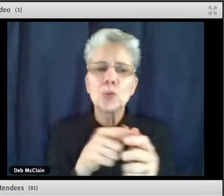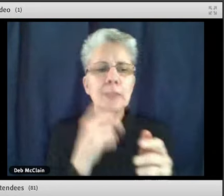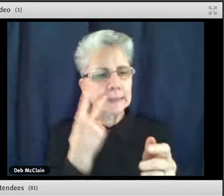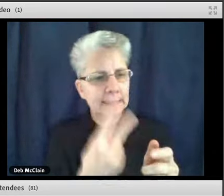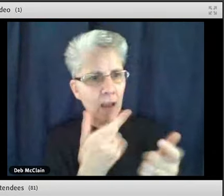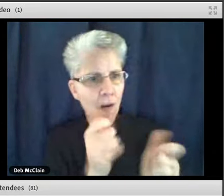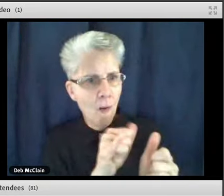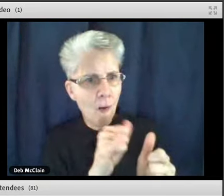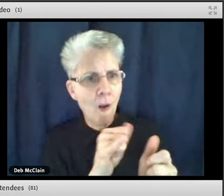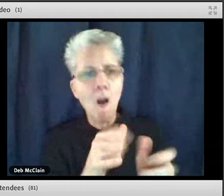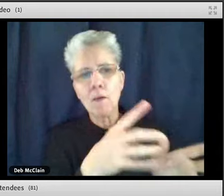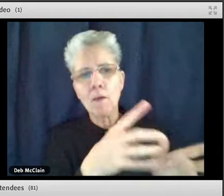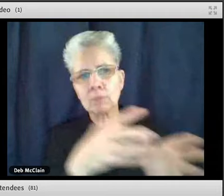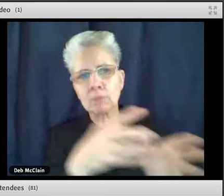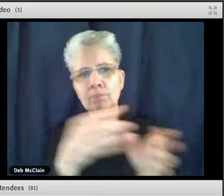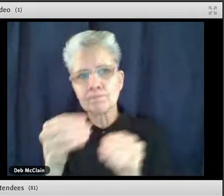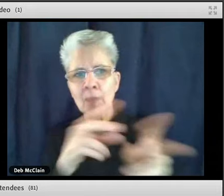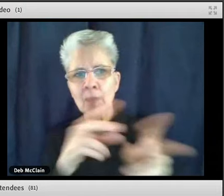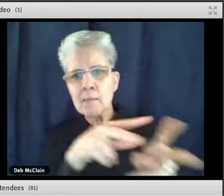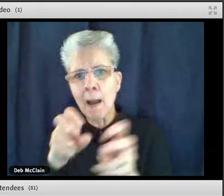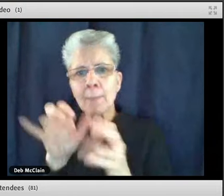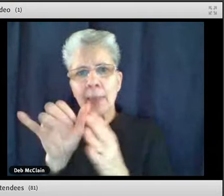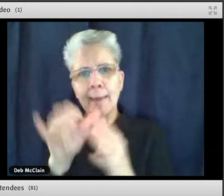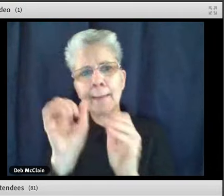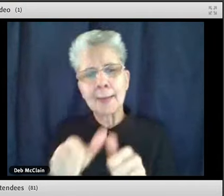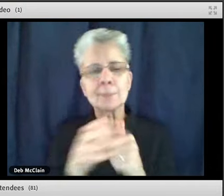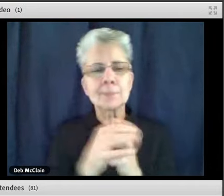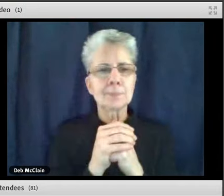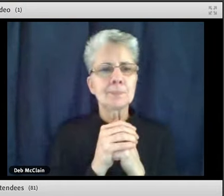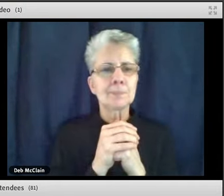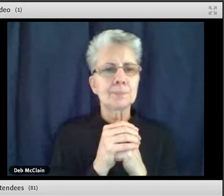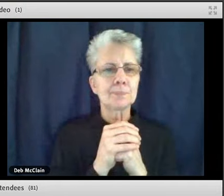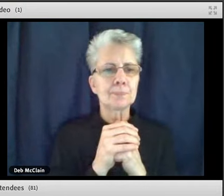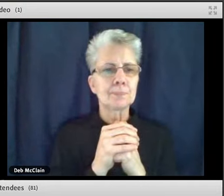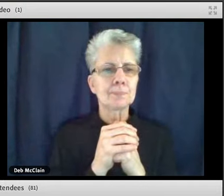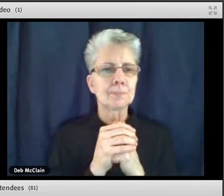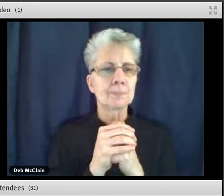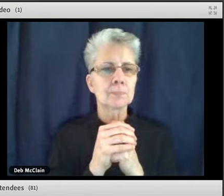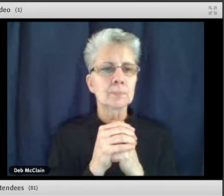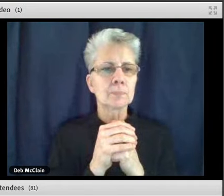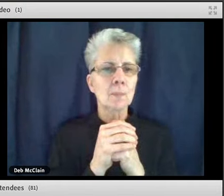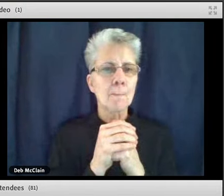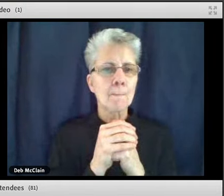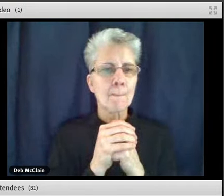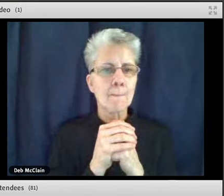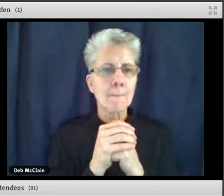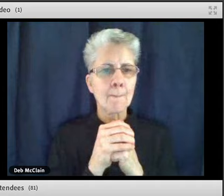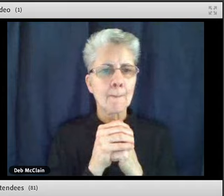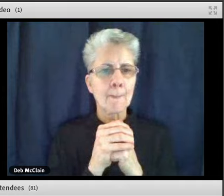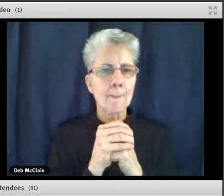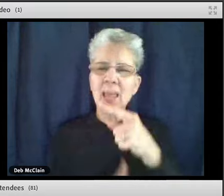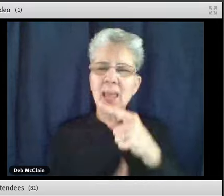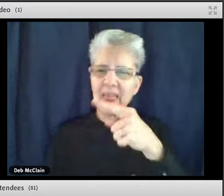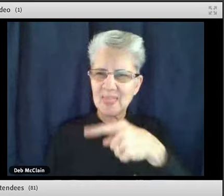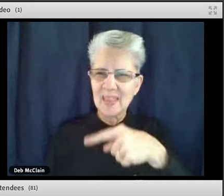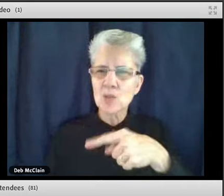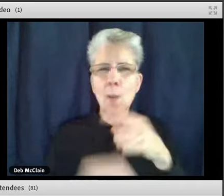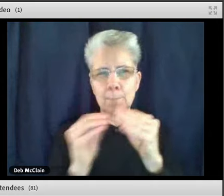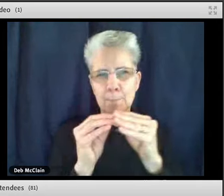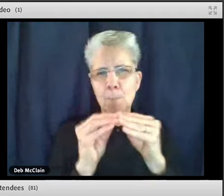CDC, here's information about, how to get testing, here's how to make sure you don't have